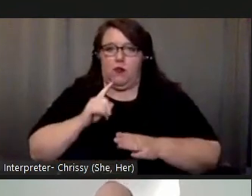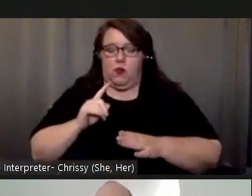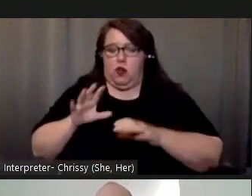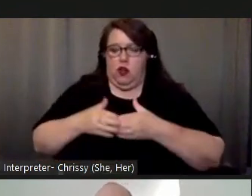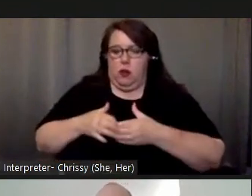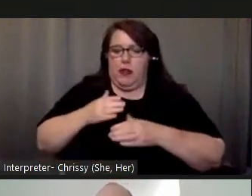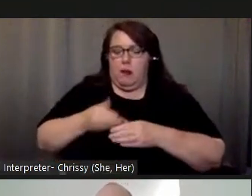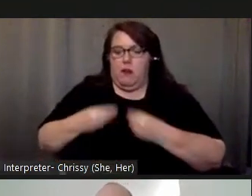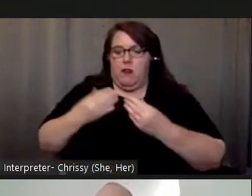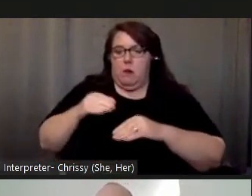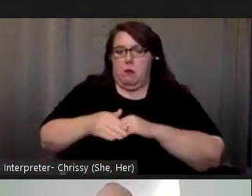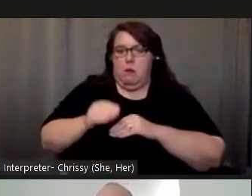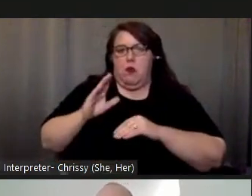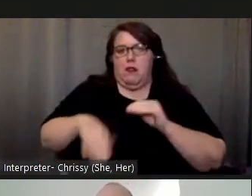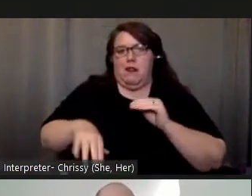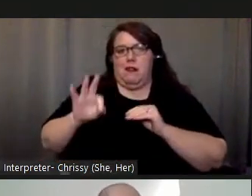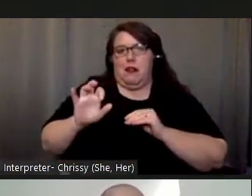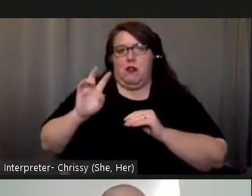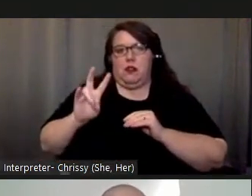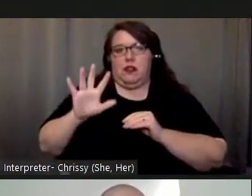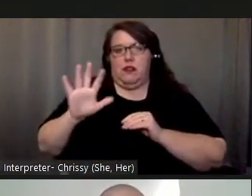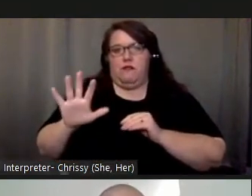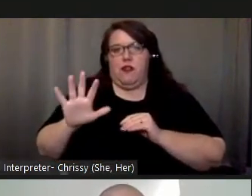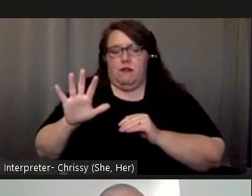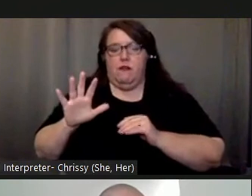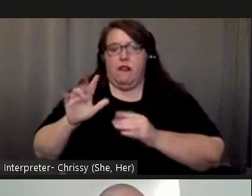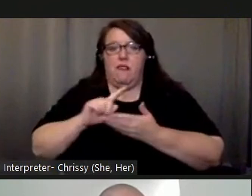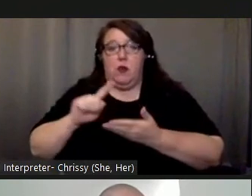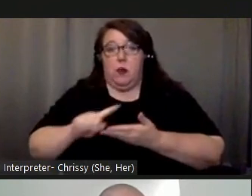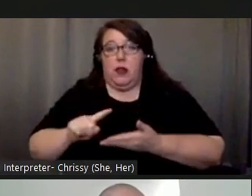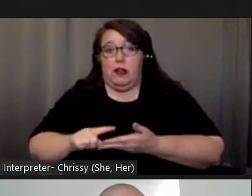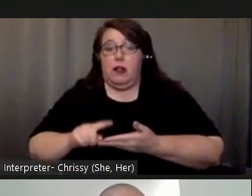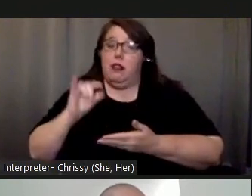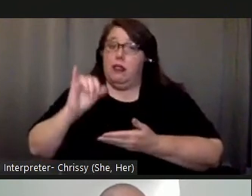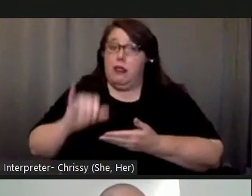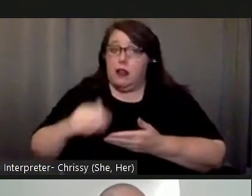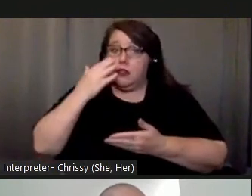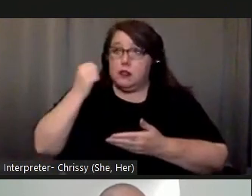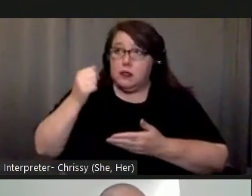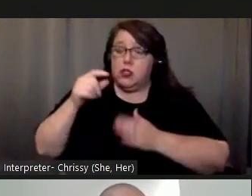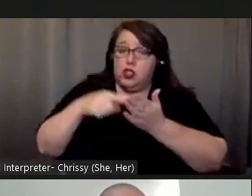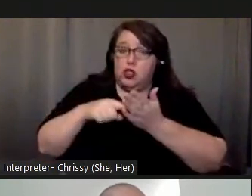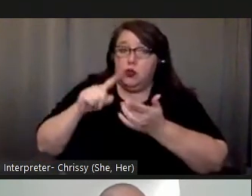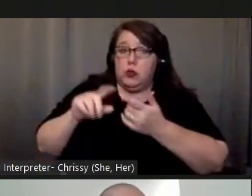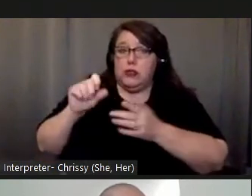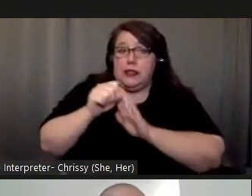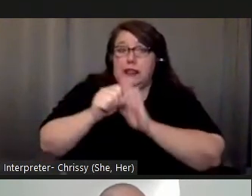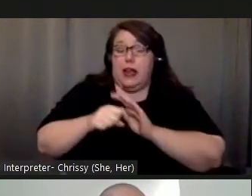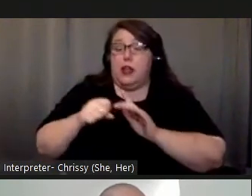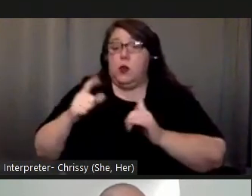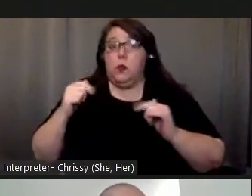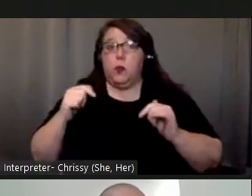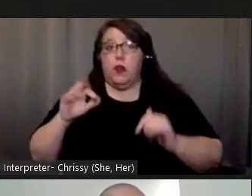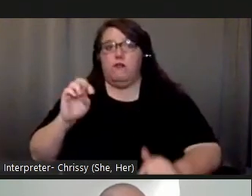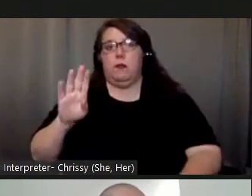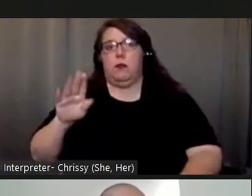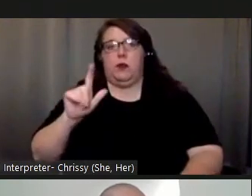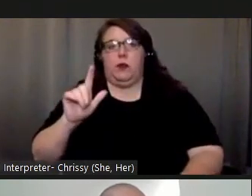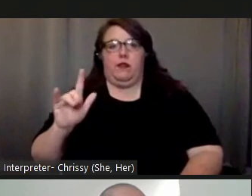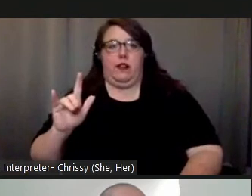975 doses a week. Those vaccine equity plans are due to the state by February 25th. And the hope is that